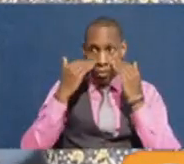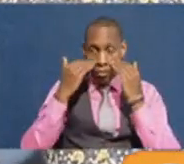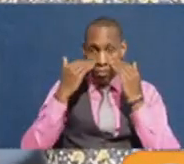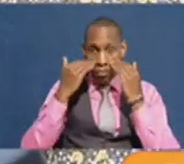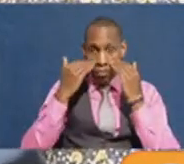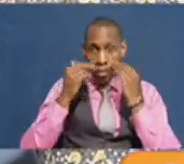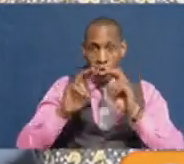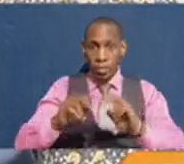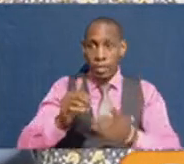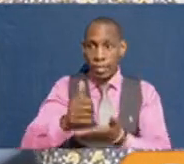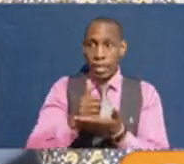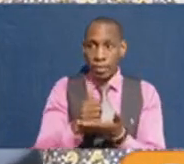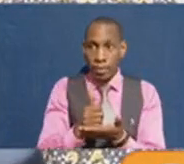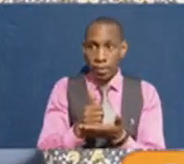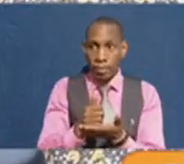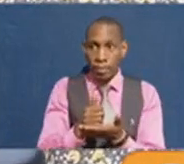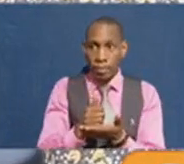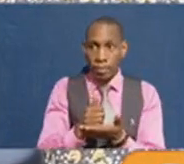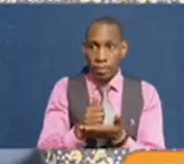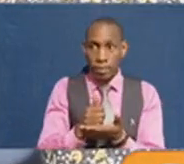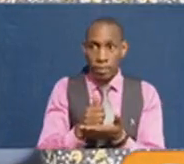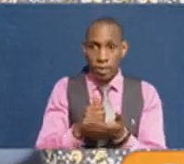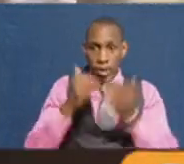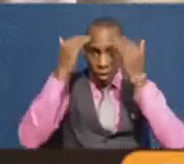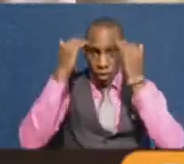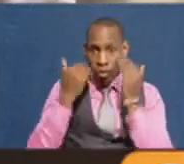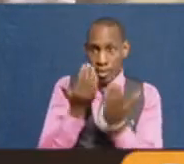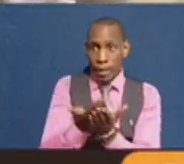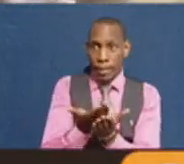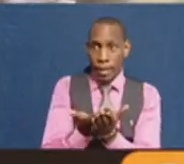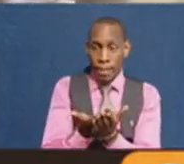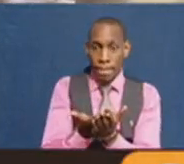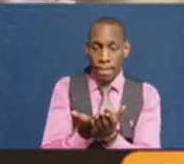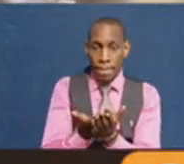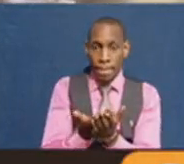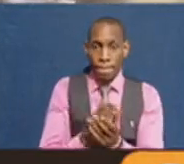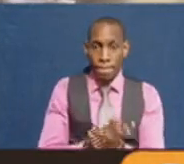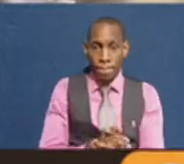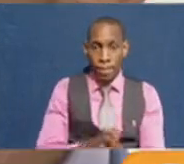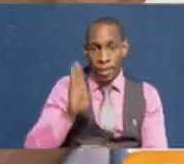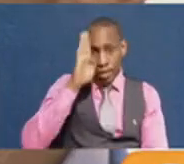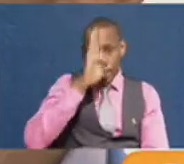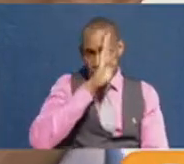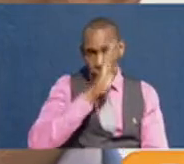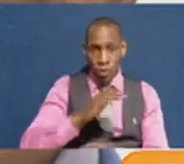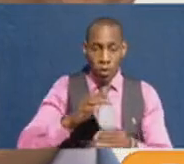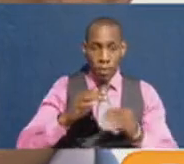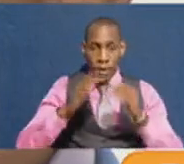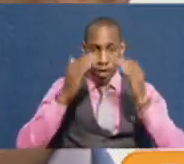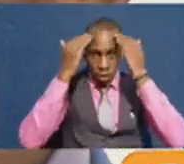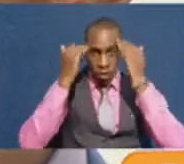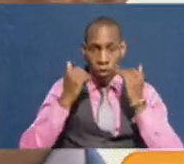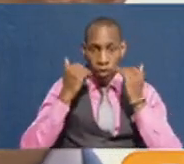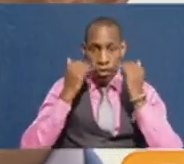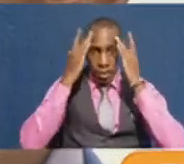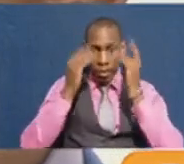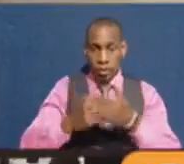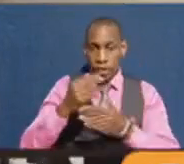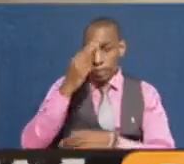kutafuta usaidizi katika mahakama ya rufaa. This Bungoma ruling comes days after a Narok